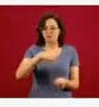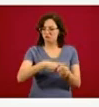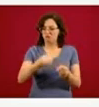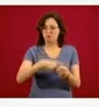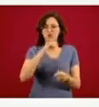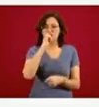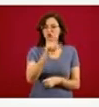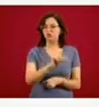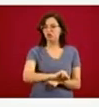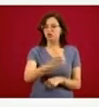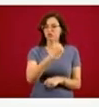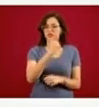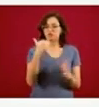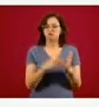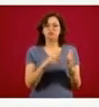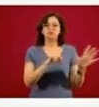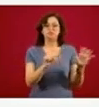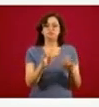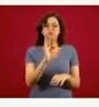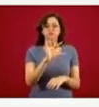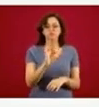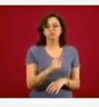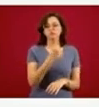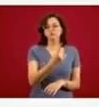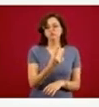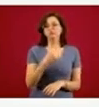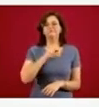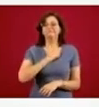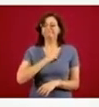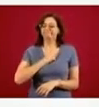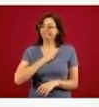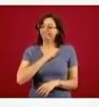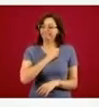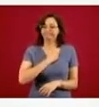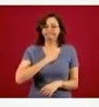information. To this day we have